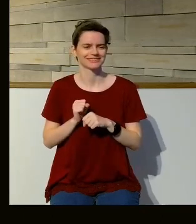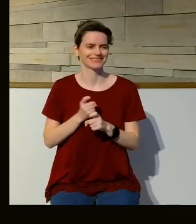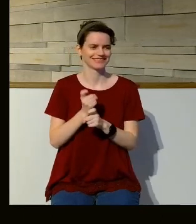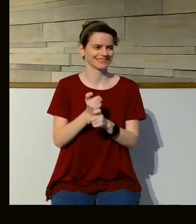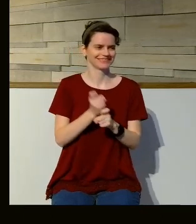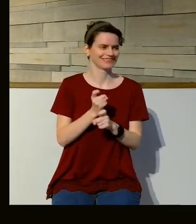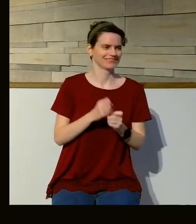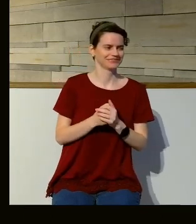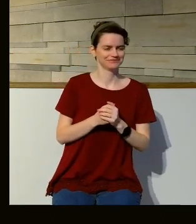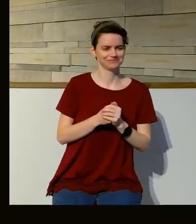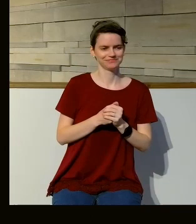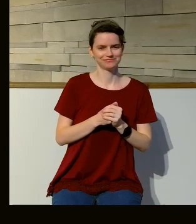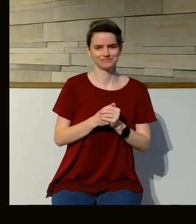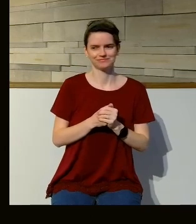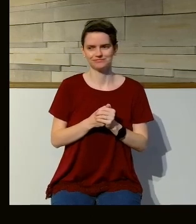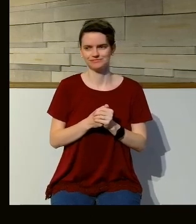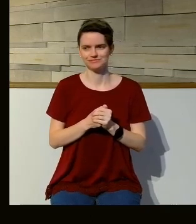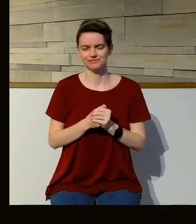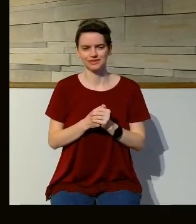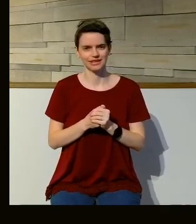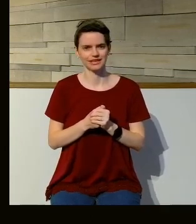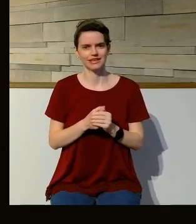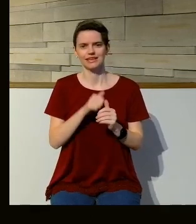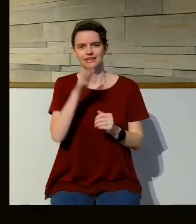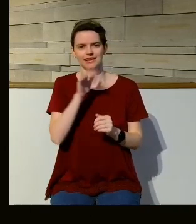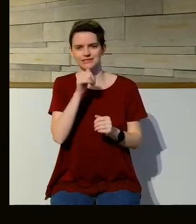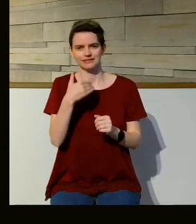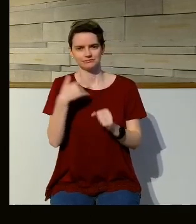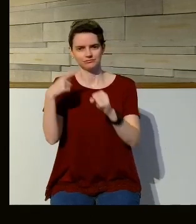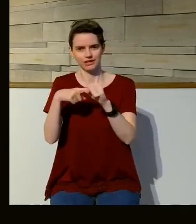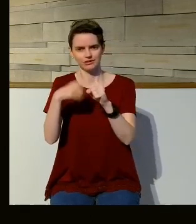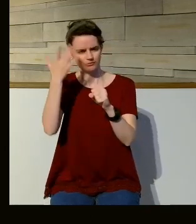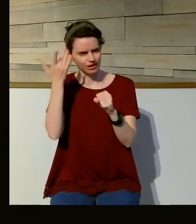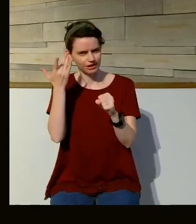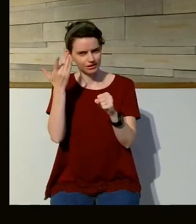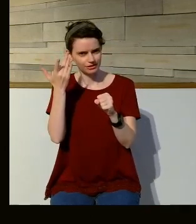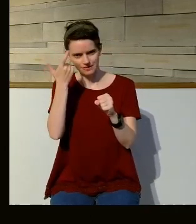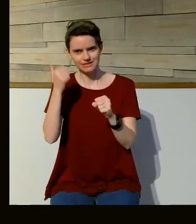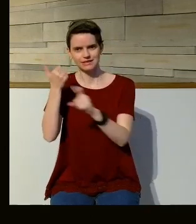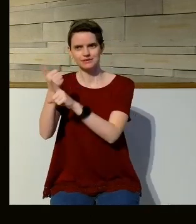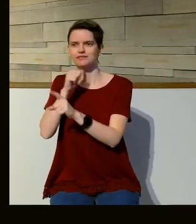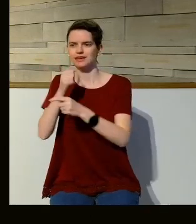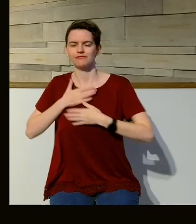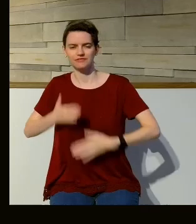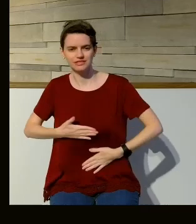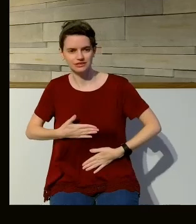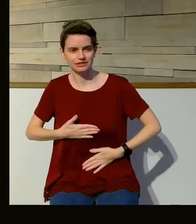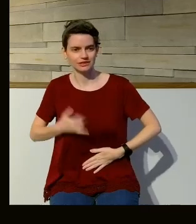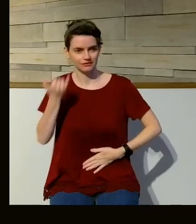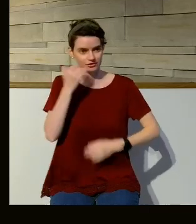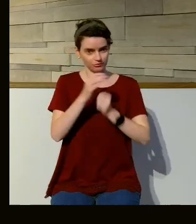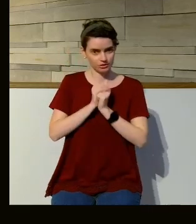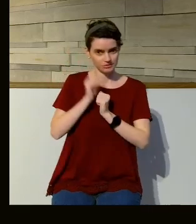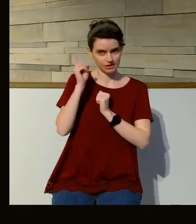It's a Baptist church, right? No, God does not have a brain. Why? Because he's not physical. Those who worship him must